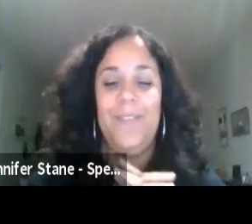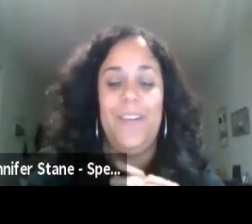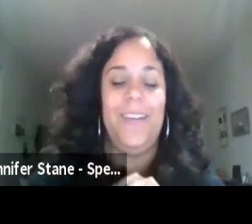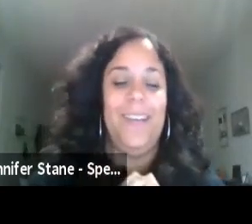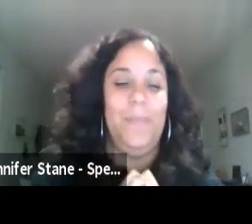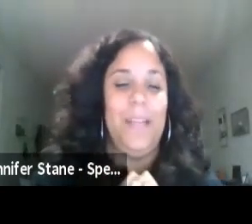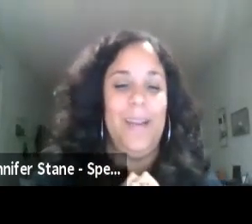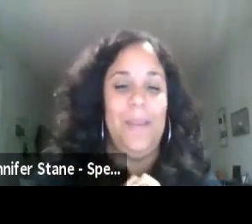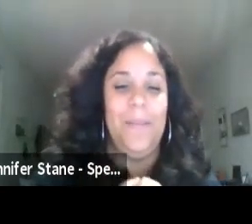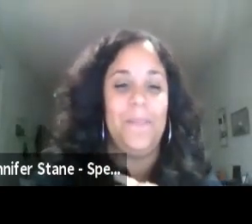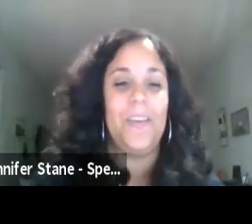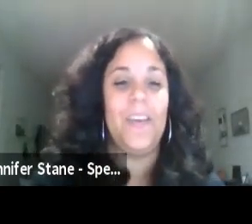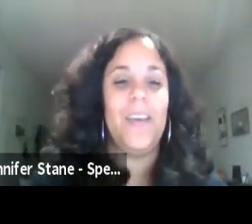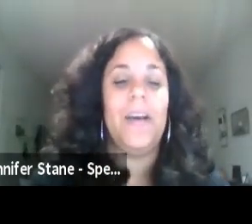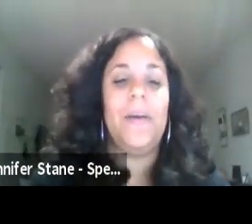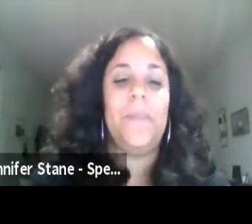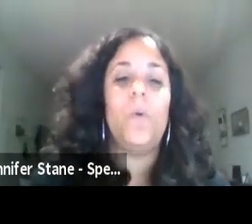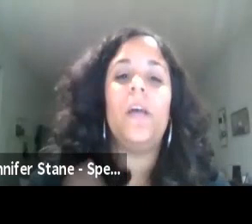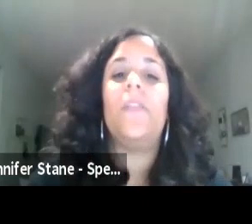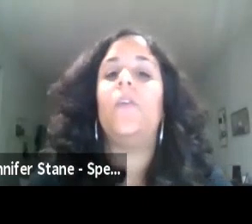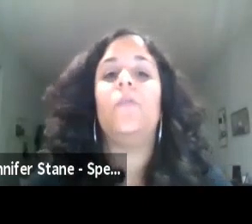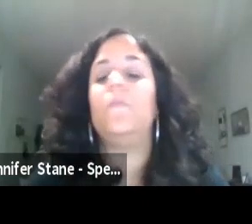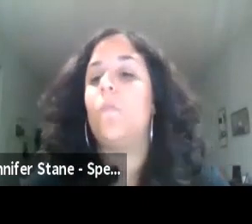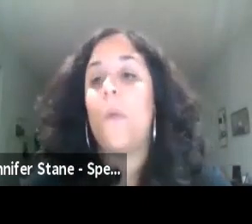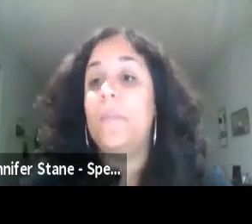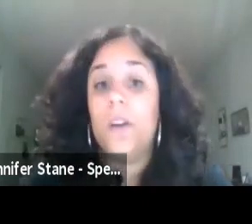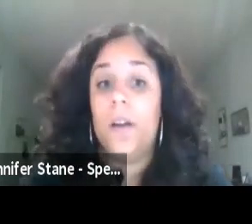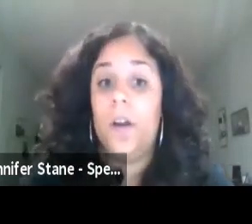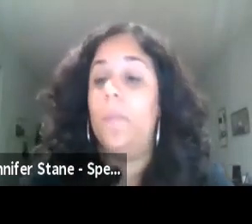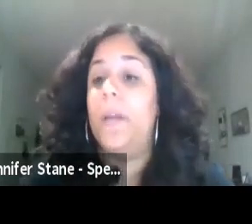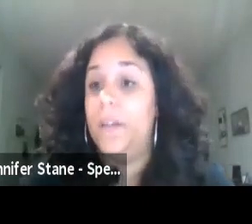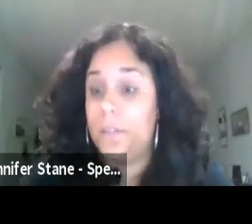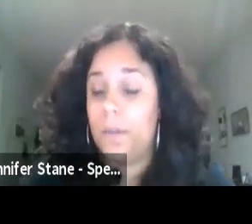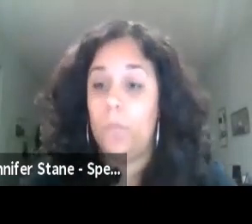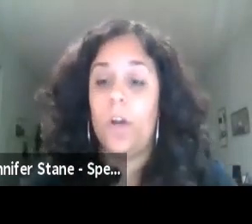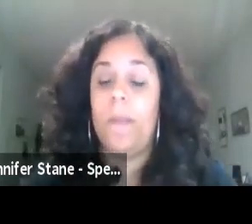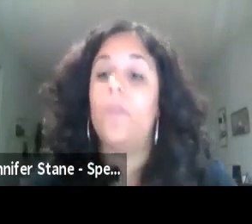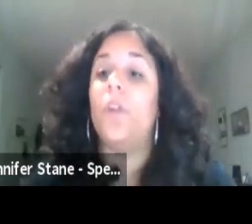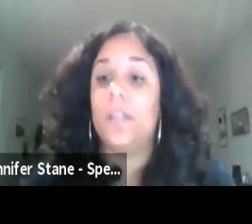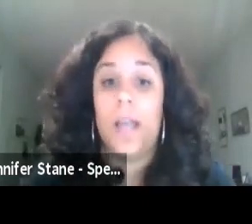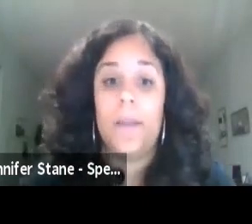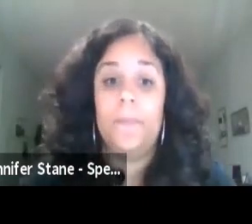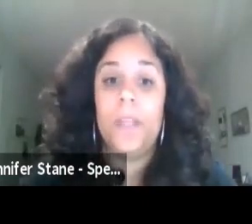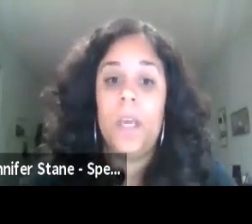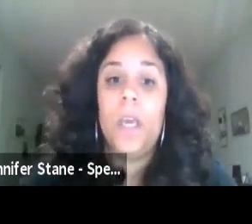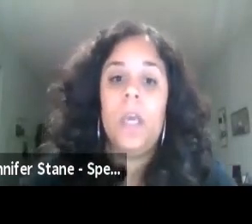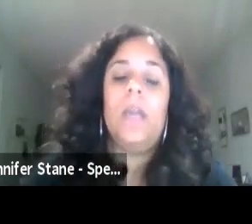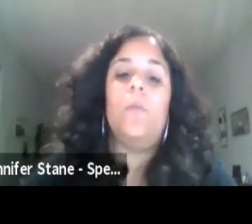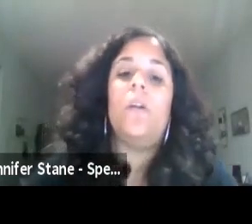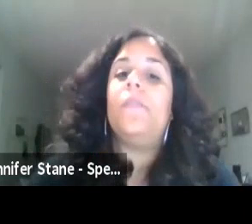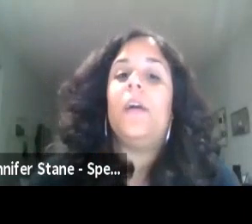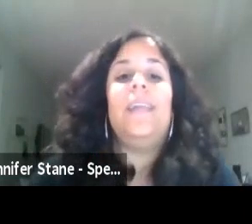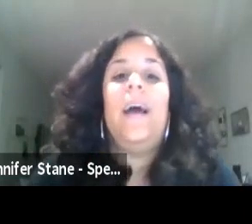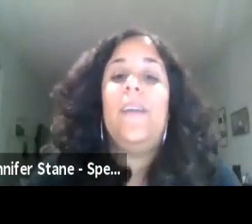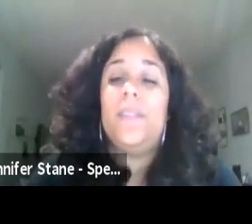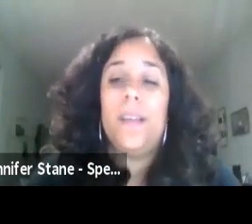for putting that up there. Oral health goes way beyond our appearance, right? What our mouth looks like. In